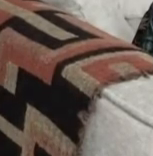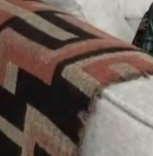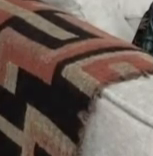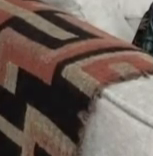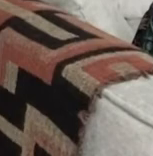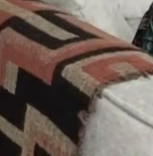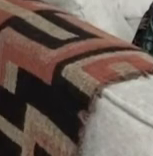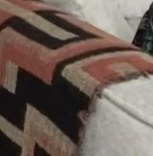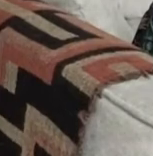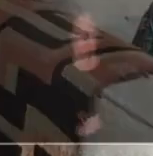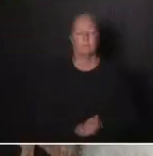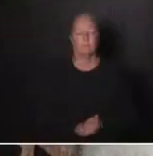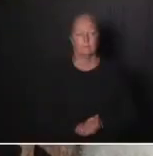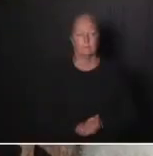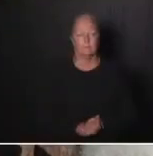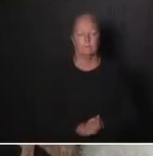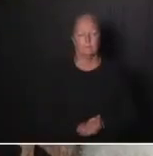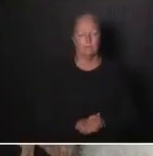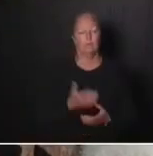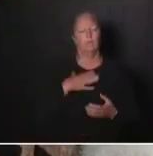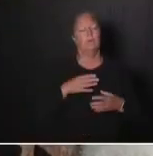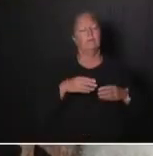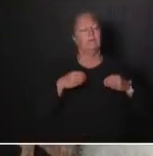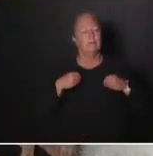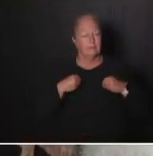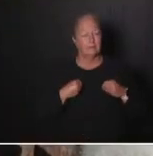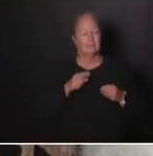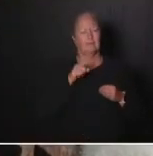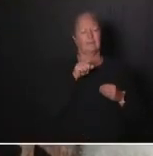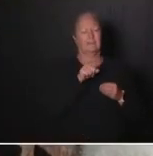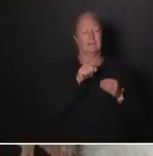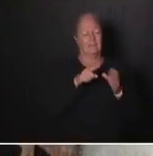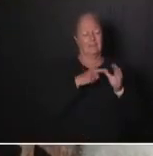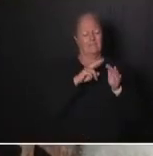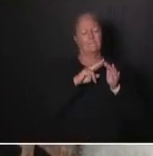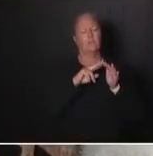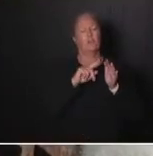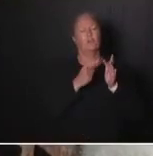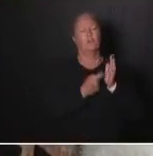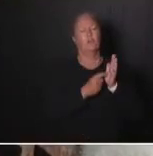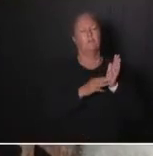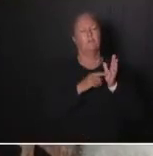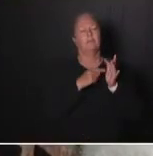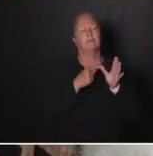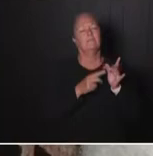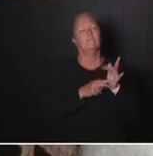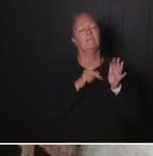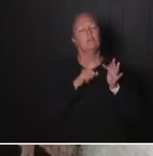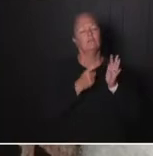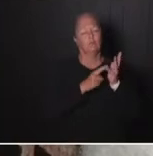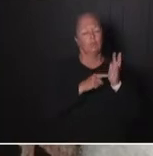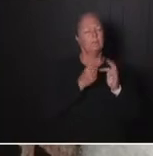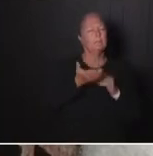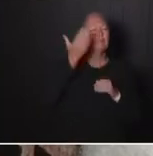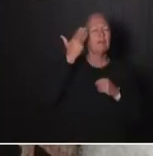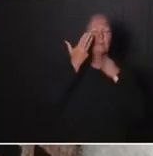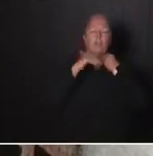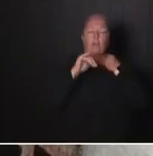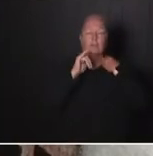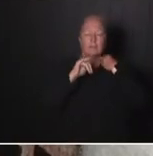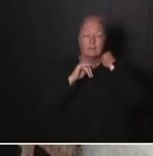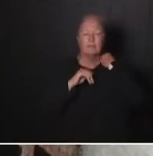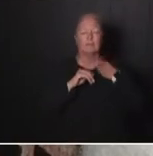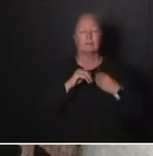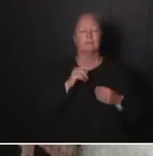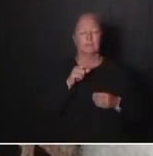to reflect on the adoption of the affirmative action rule in the early 1990s. Because delegates